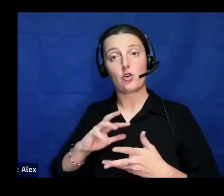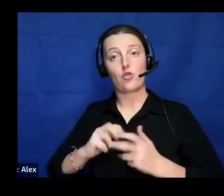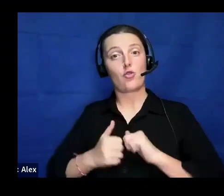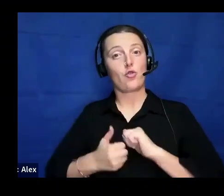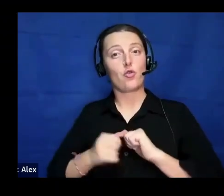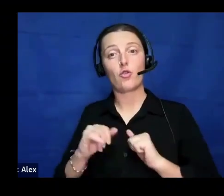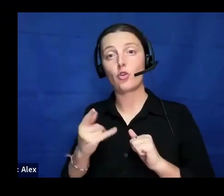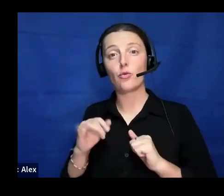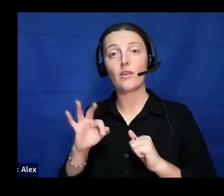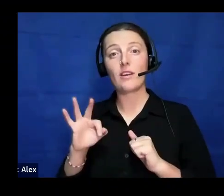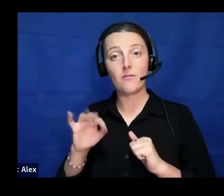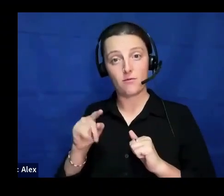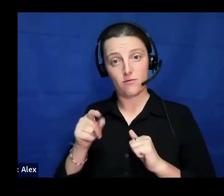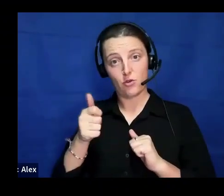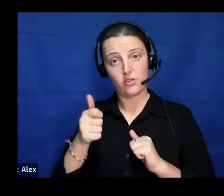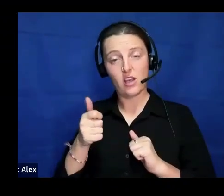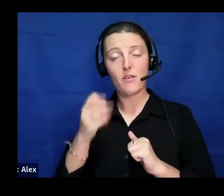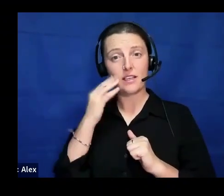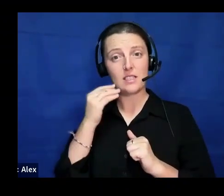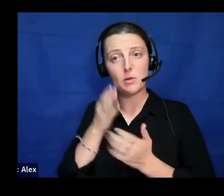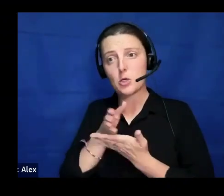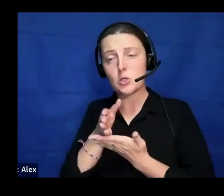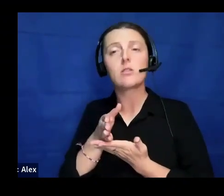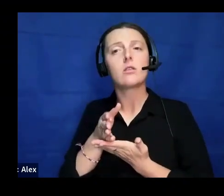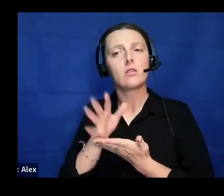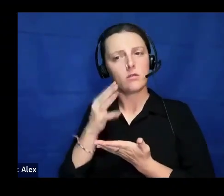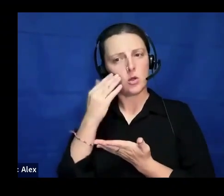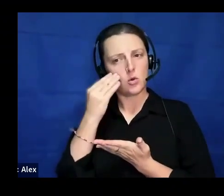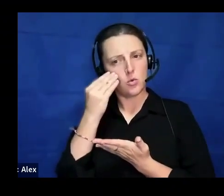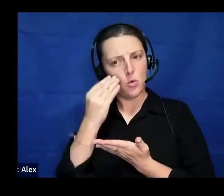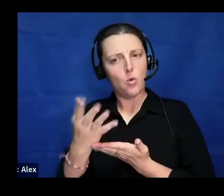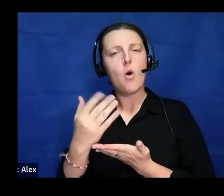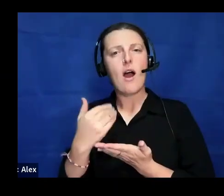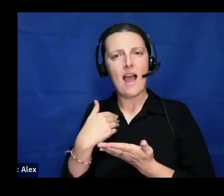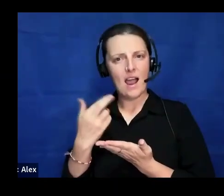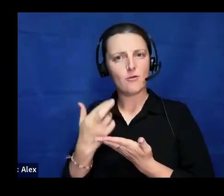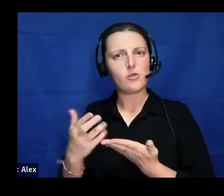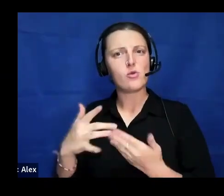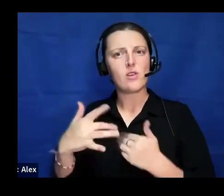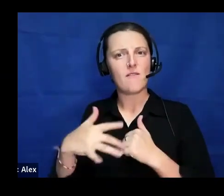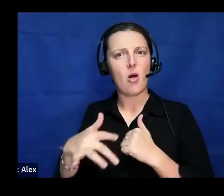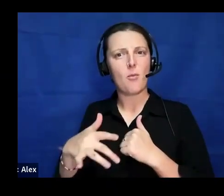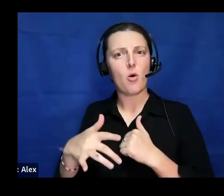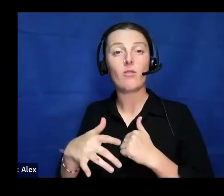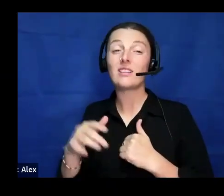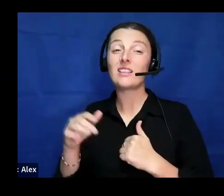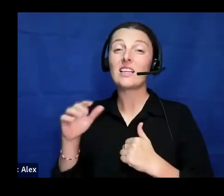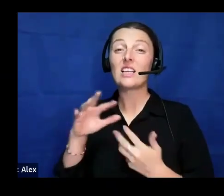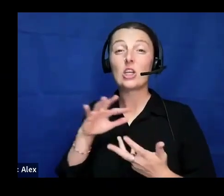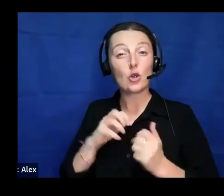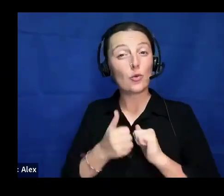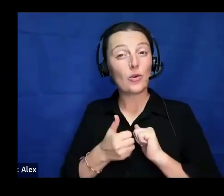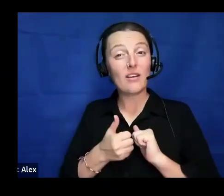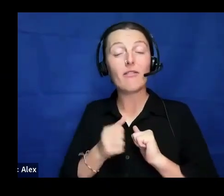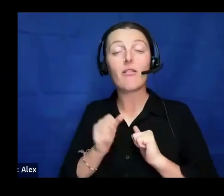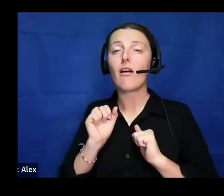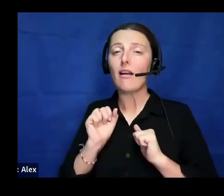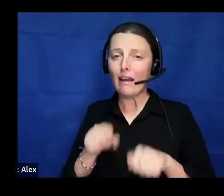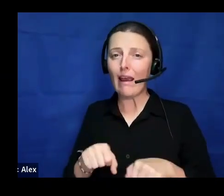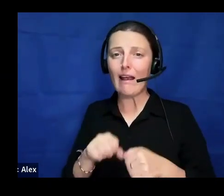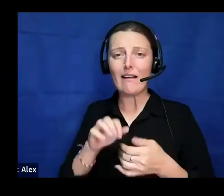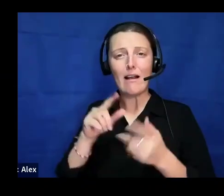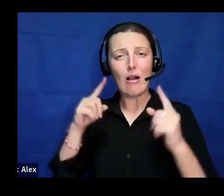support available. And grief can be relatively complex, right? Oftentimes it can be layered by